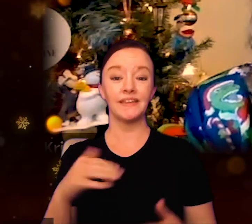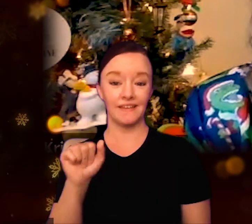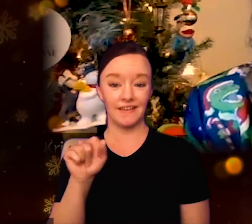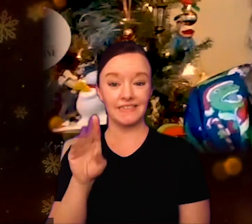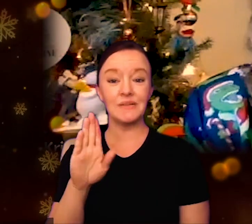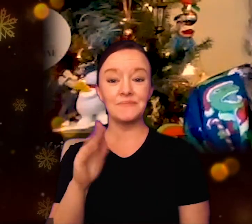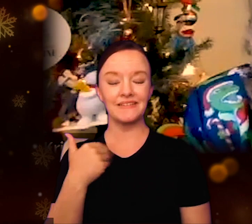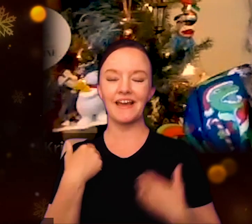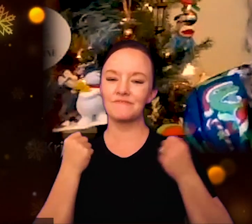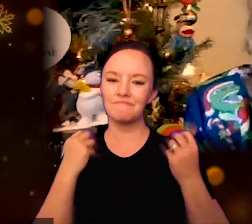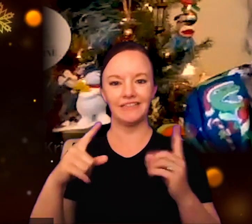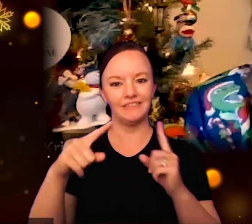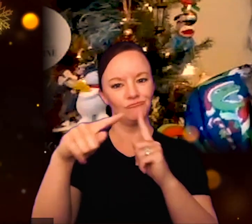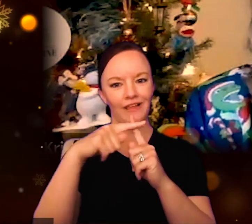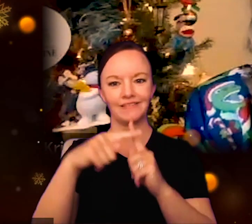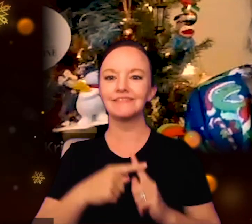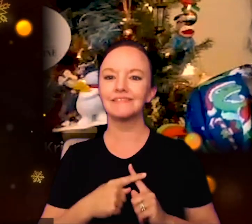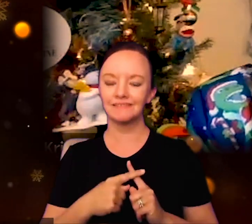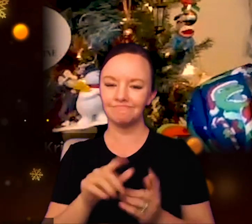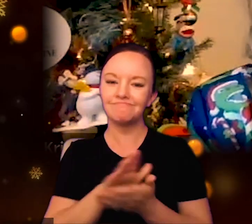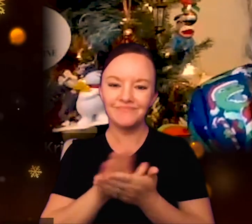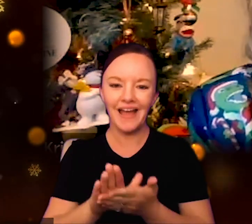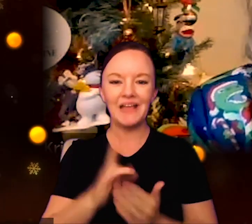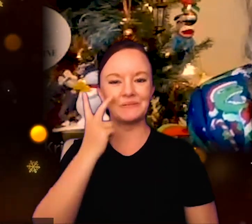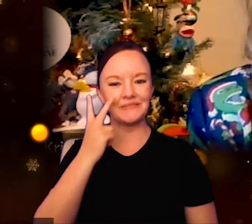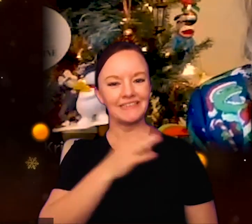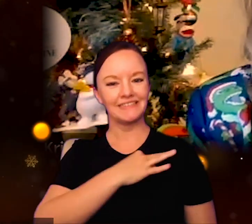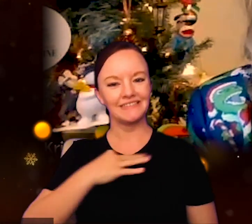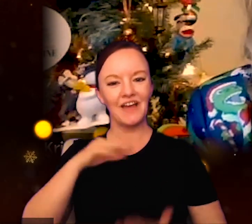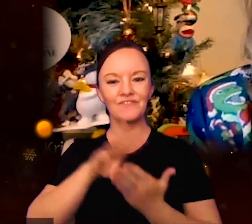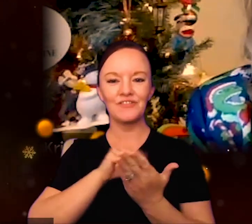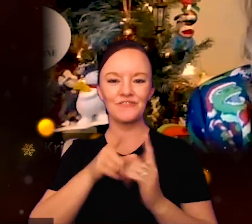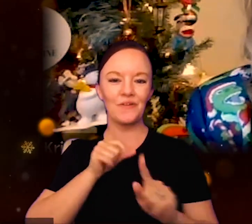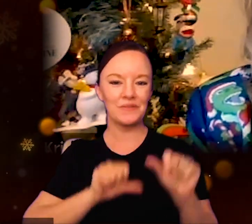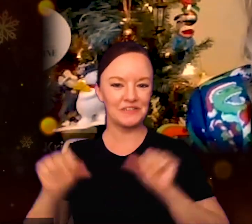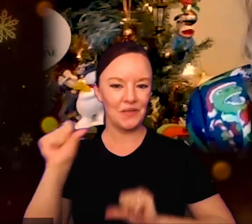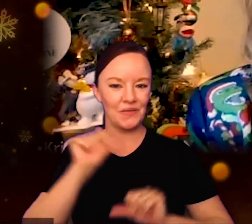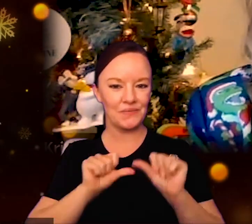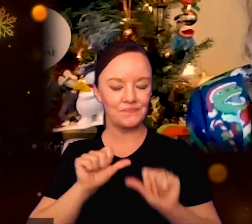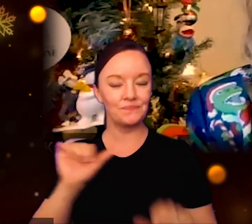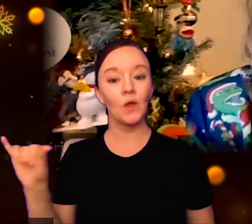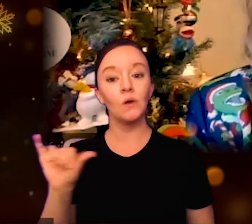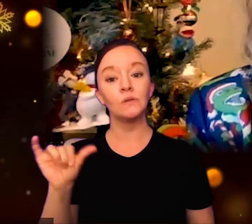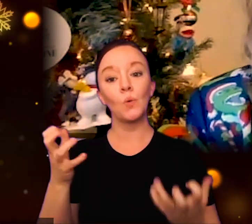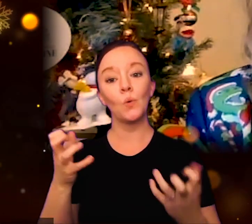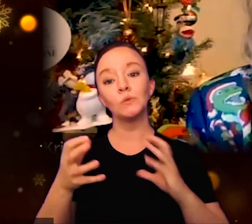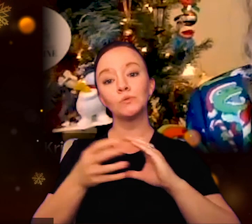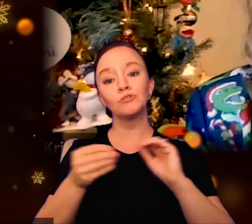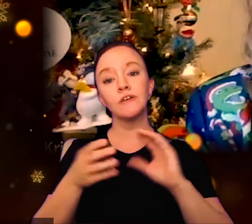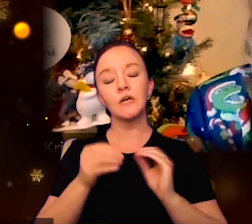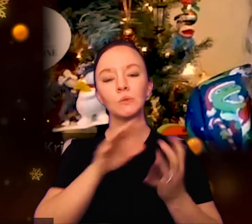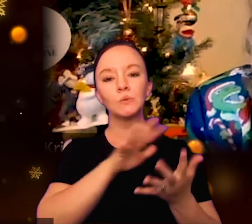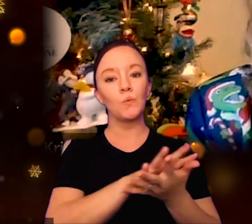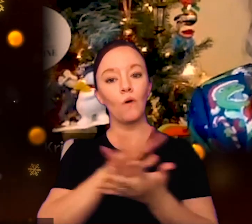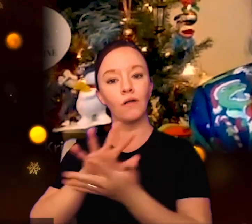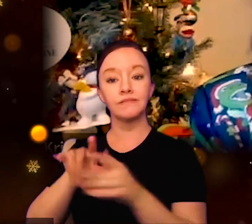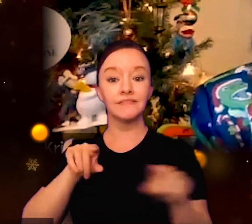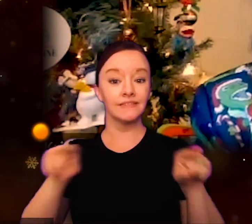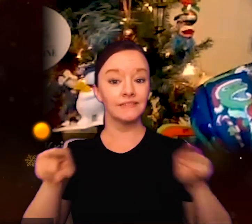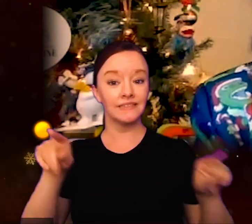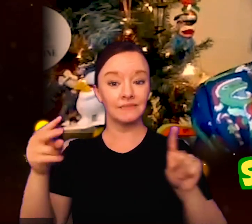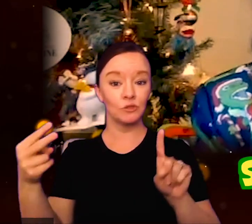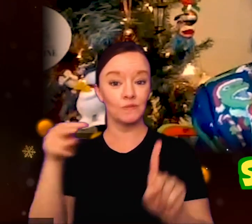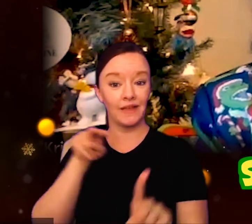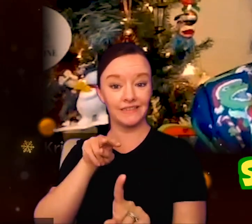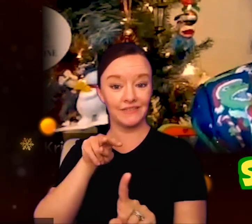We have many strengths within our agency, and it's good to see staff that are learning from each other. I'd also like to